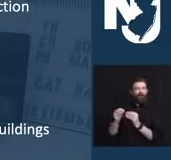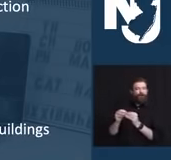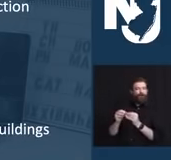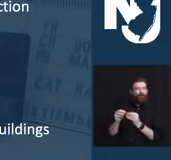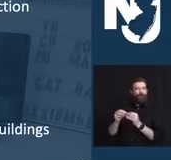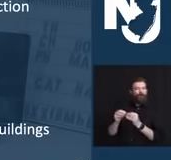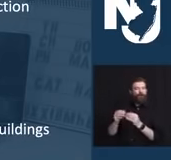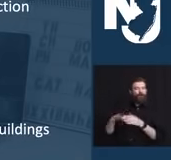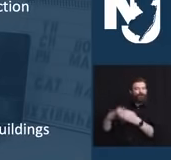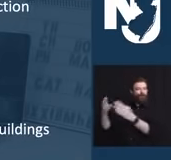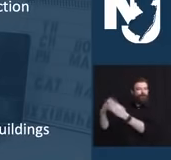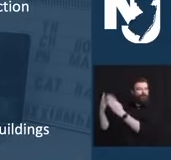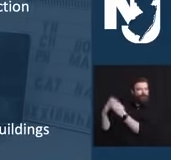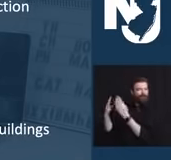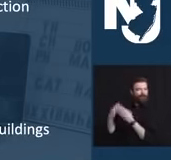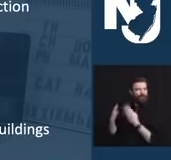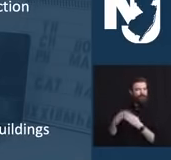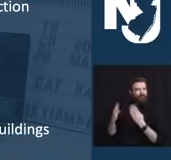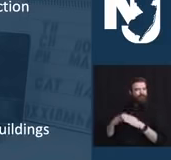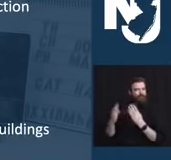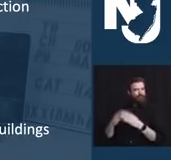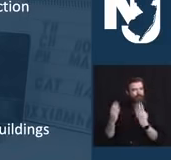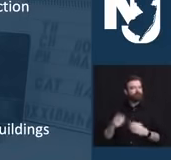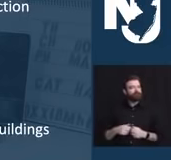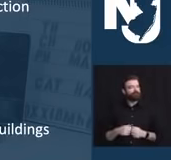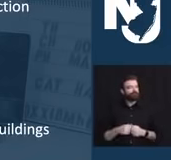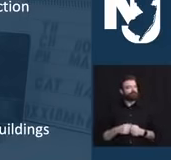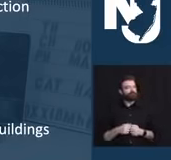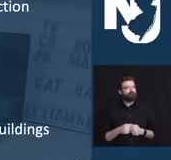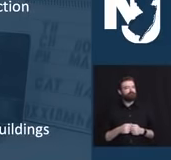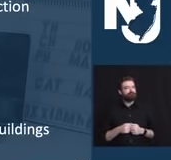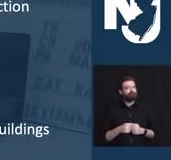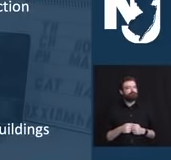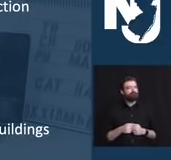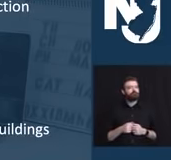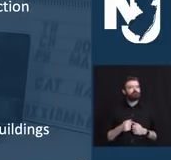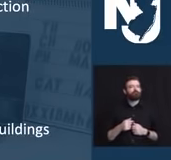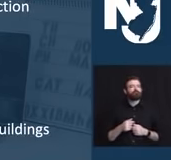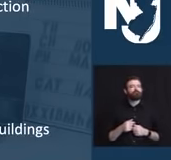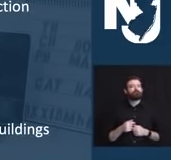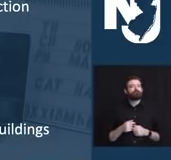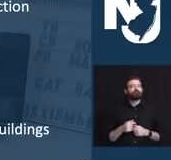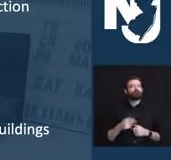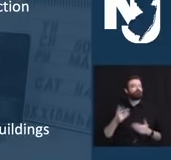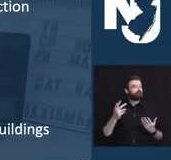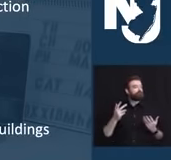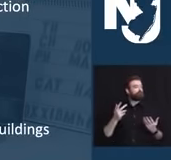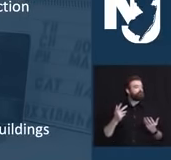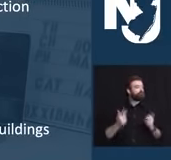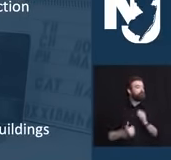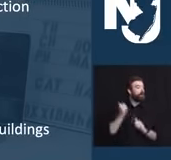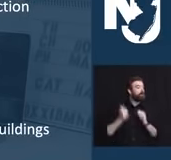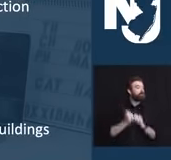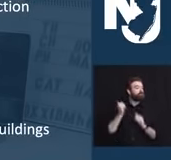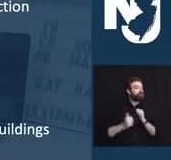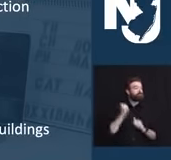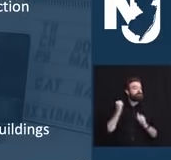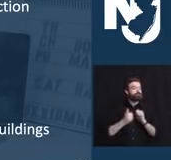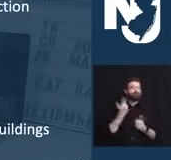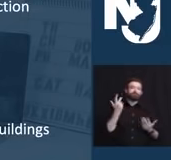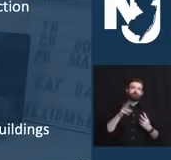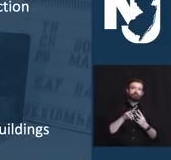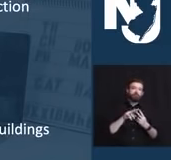in-person instruction or hybrid schedules that have students and educators in their classrooms part-time during the